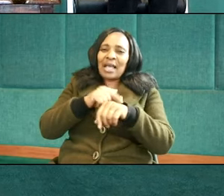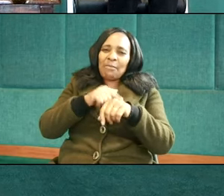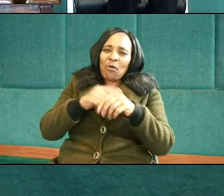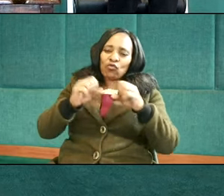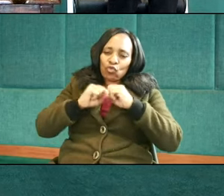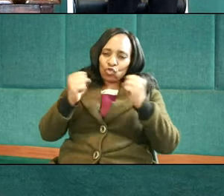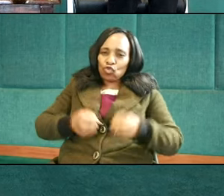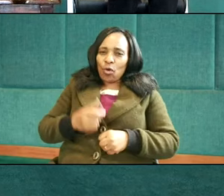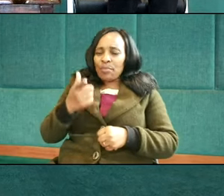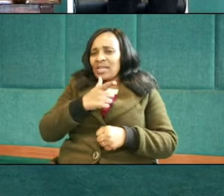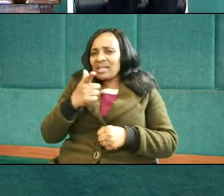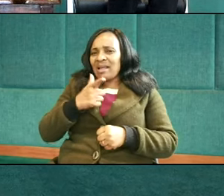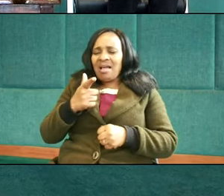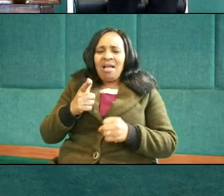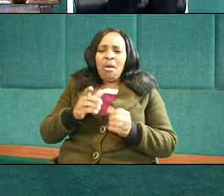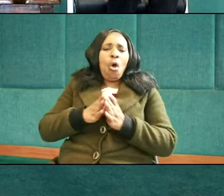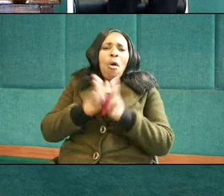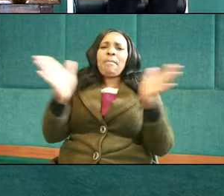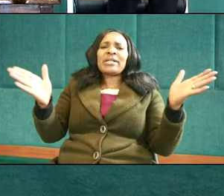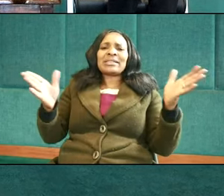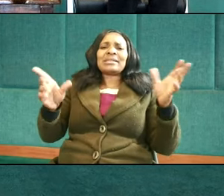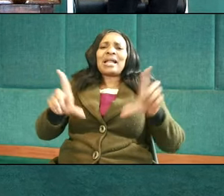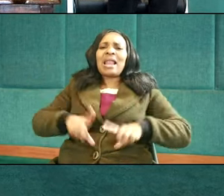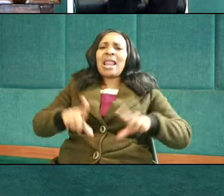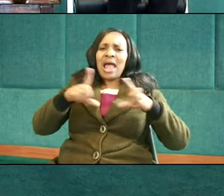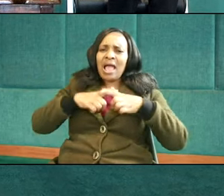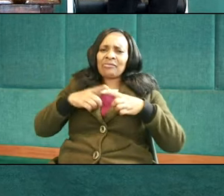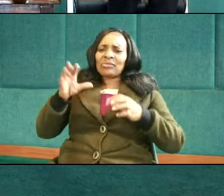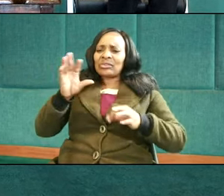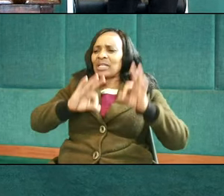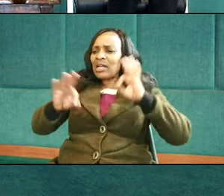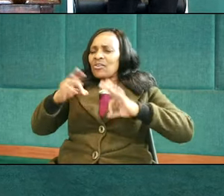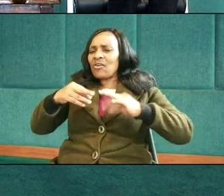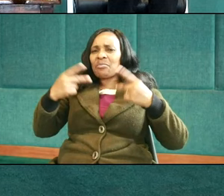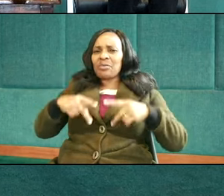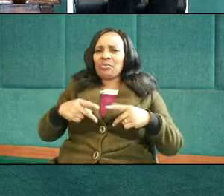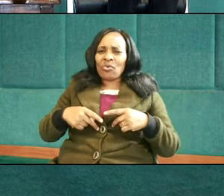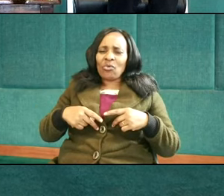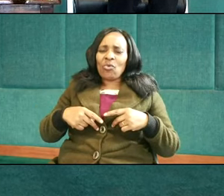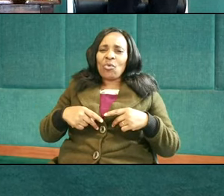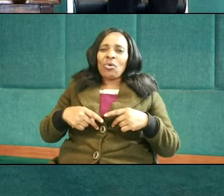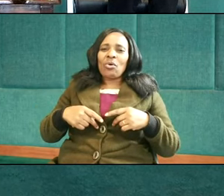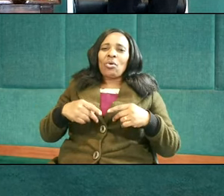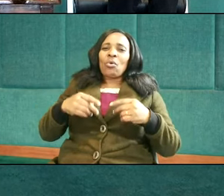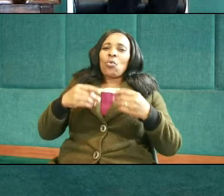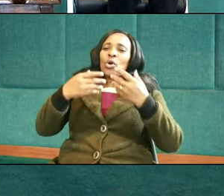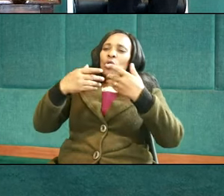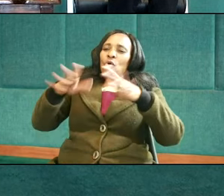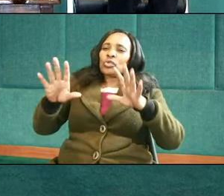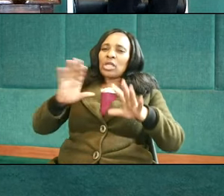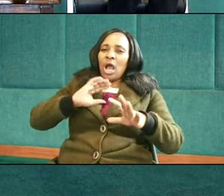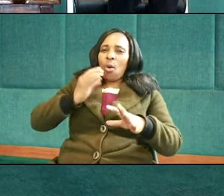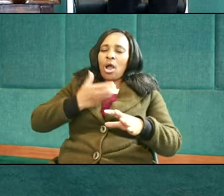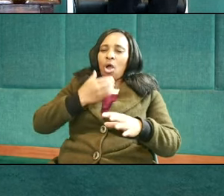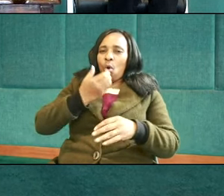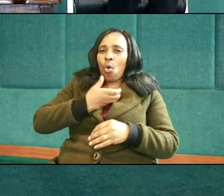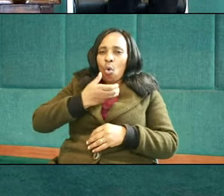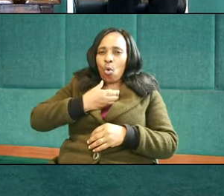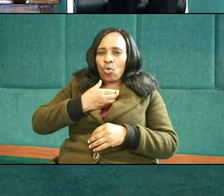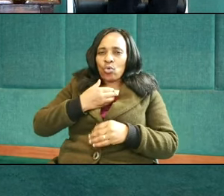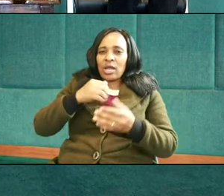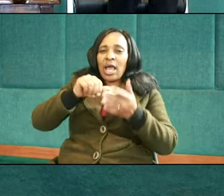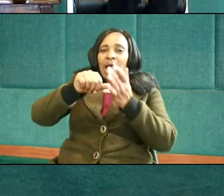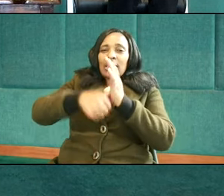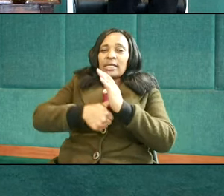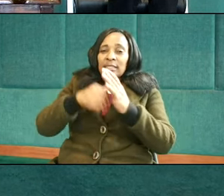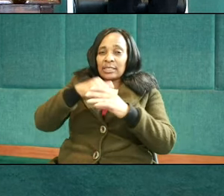media, where we're exposed to lifestyles of people really quickly, we sometimes lose our own identity and our identity in Christ,